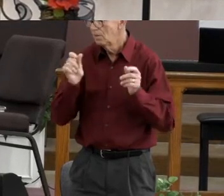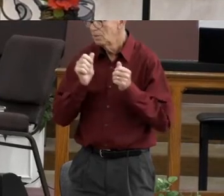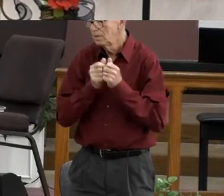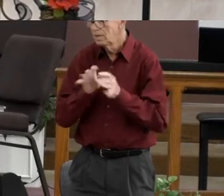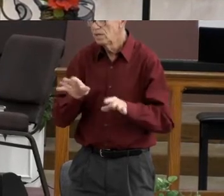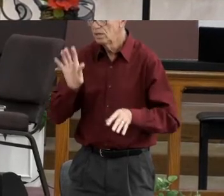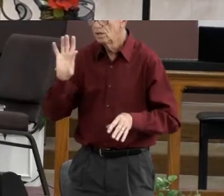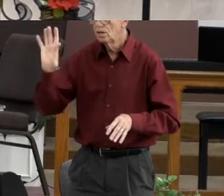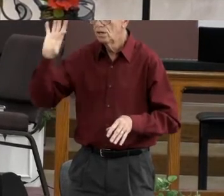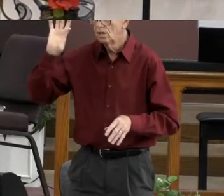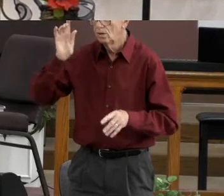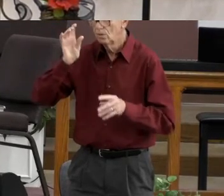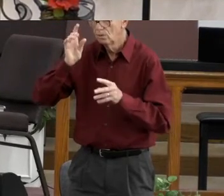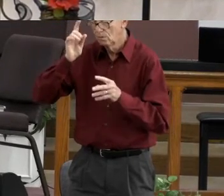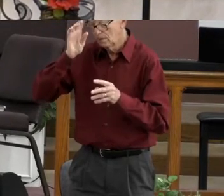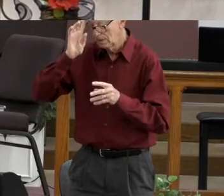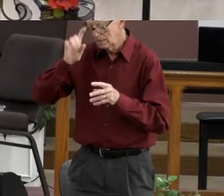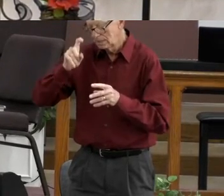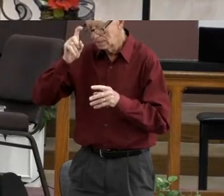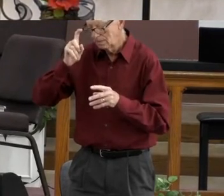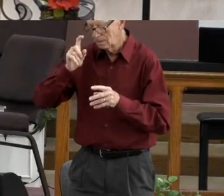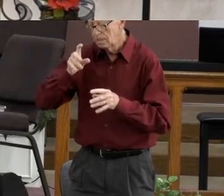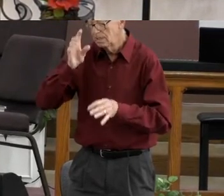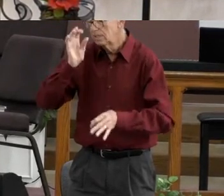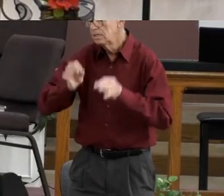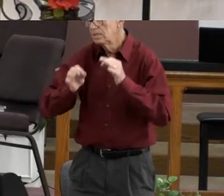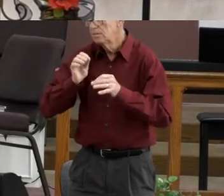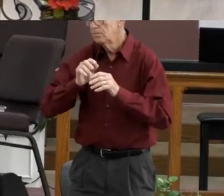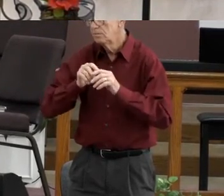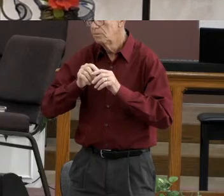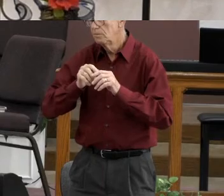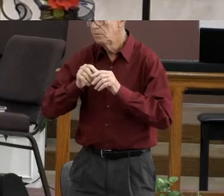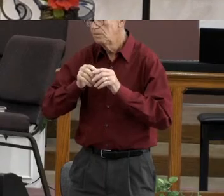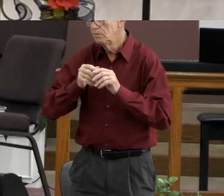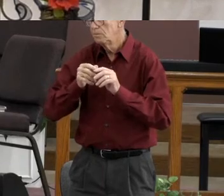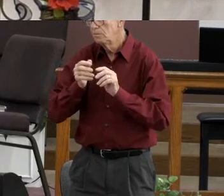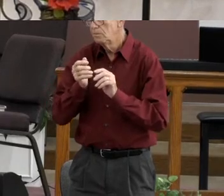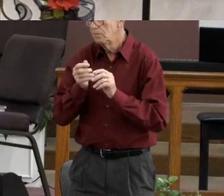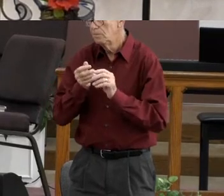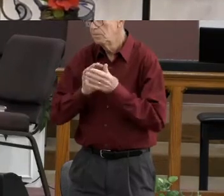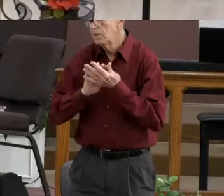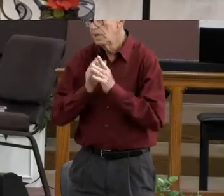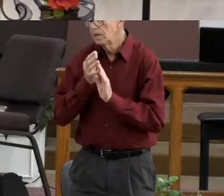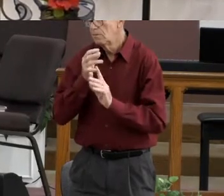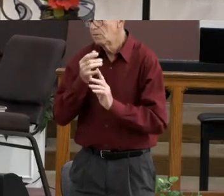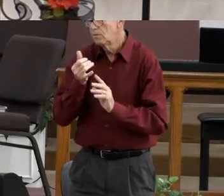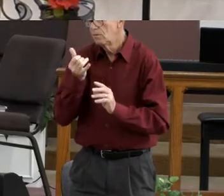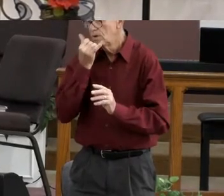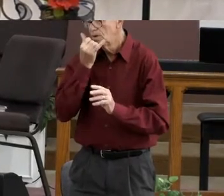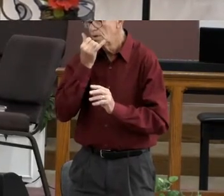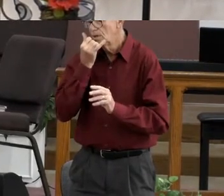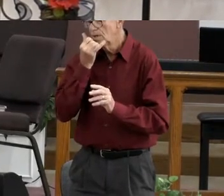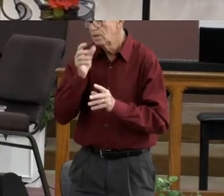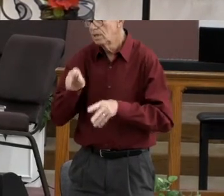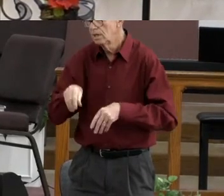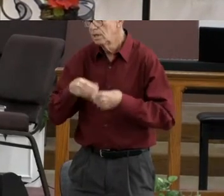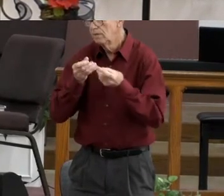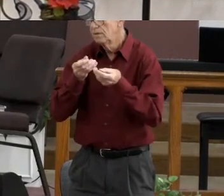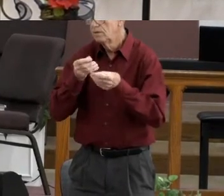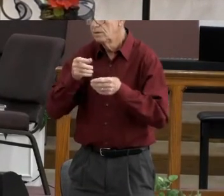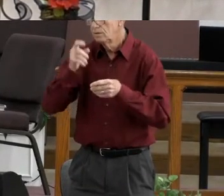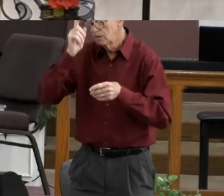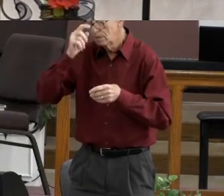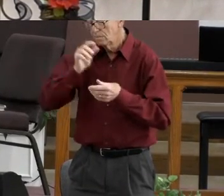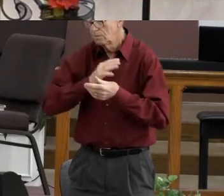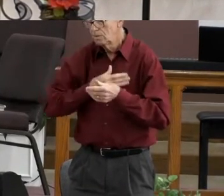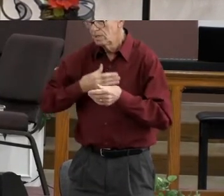wisdom, our decisions become flawed. Give us wisdom, please, Lord, so